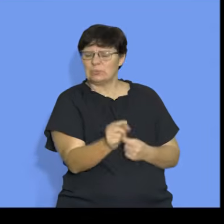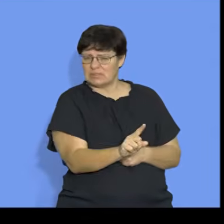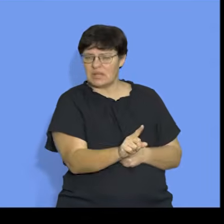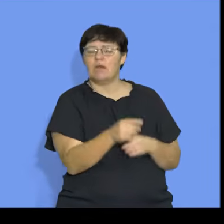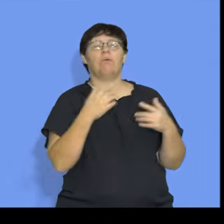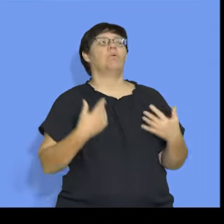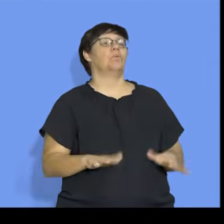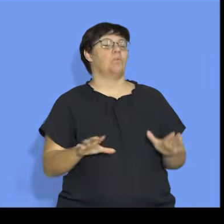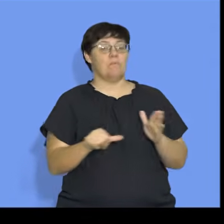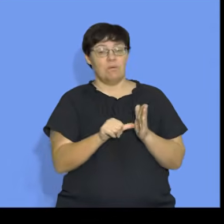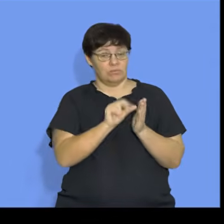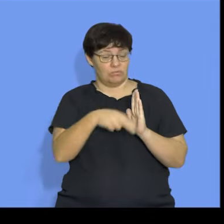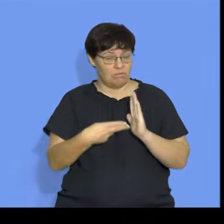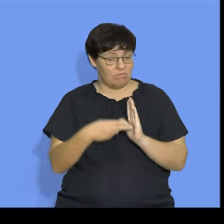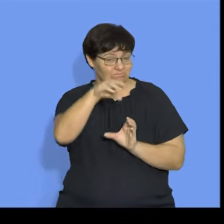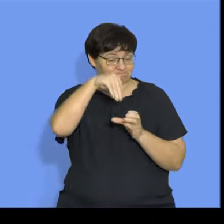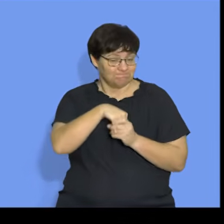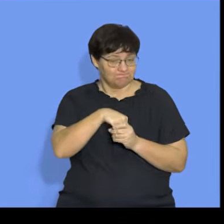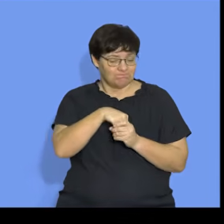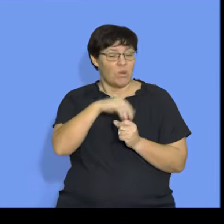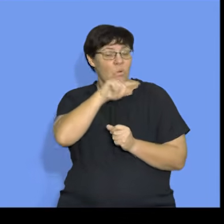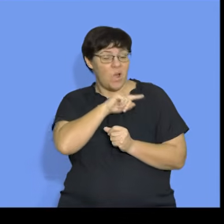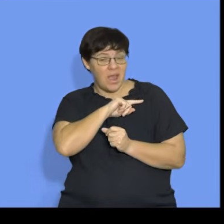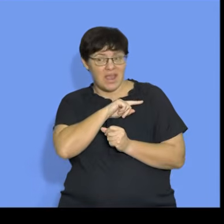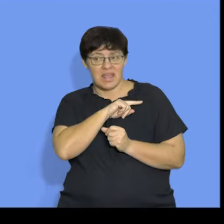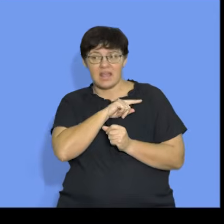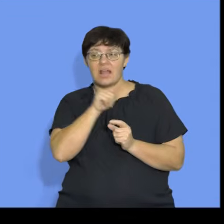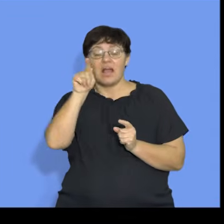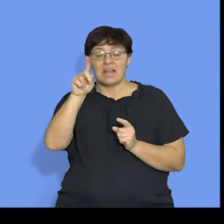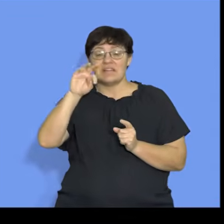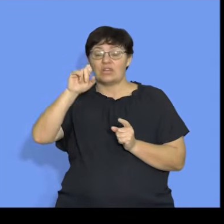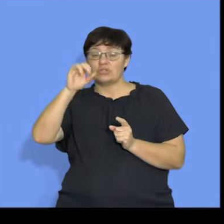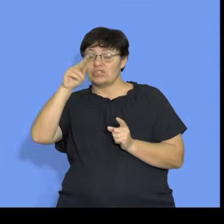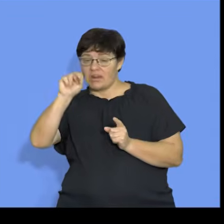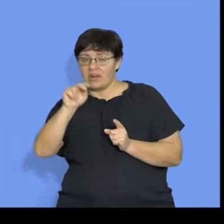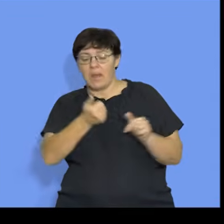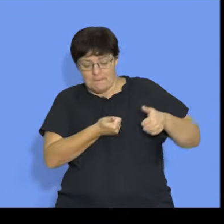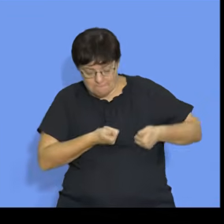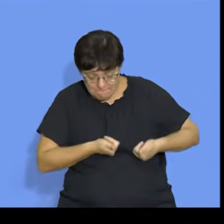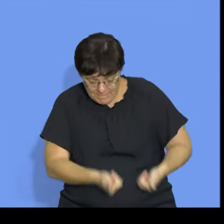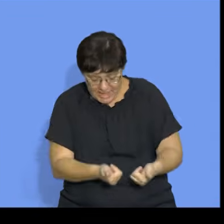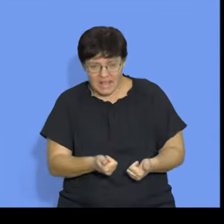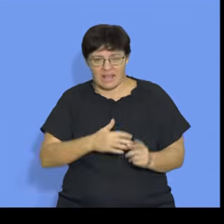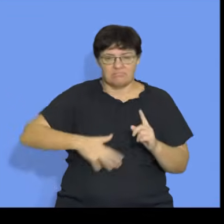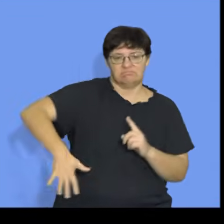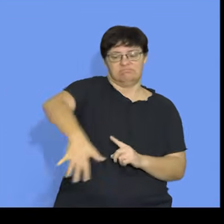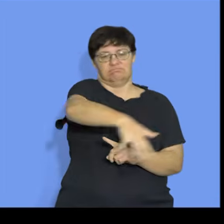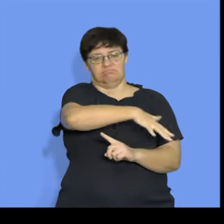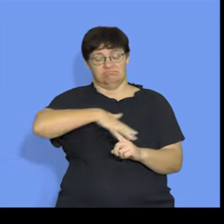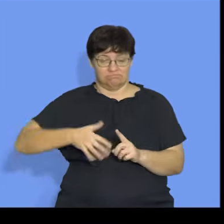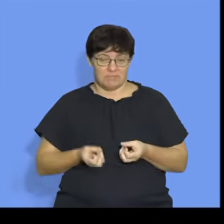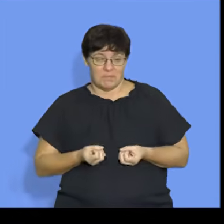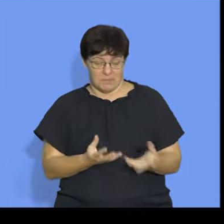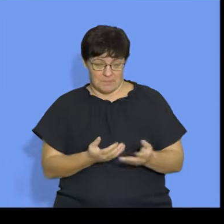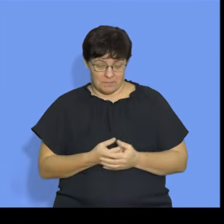such an important role in returning nitrogen back into the atmosphere. Now, when